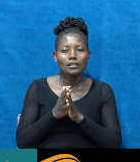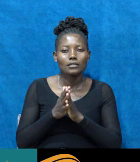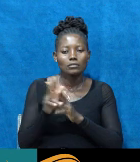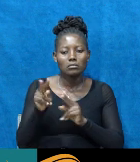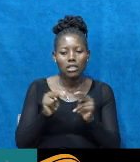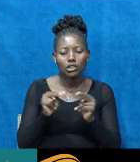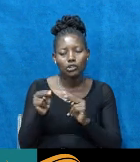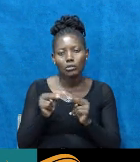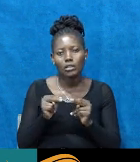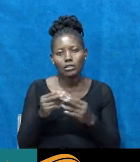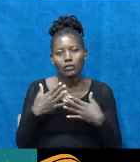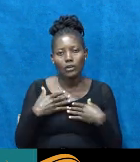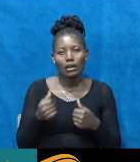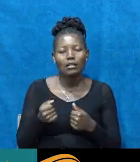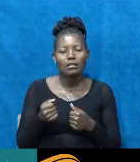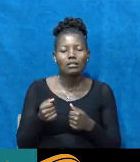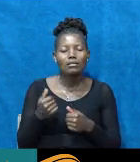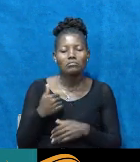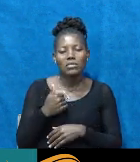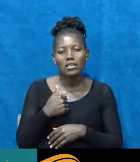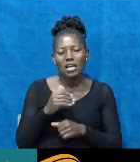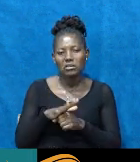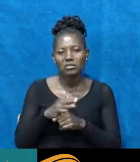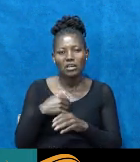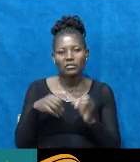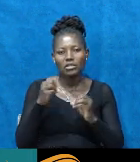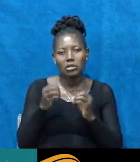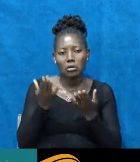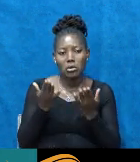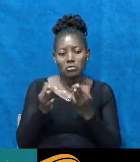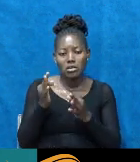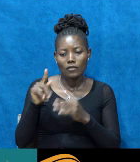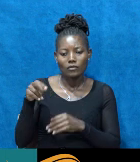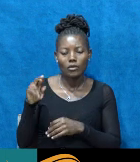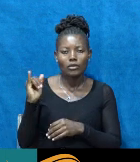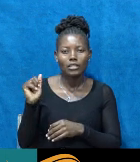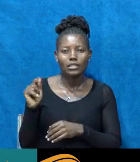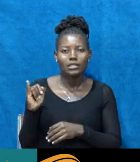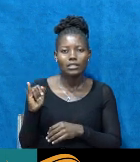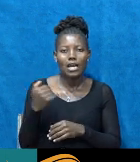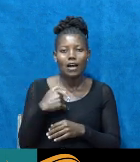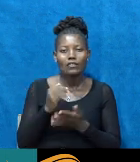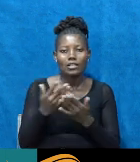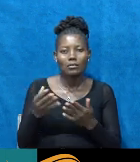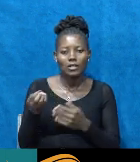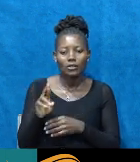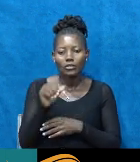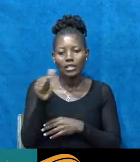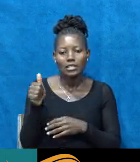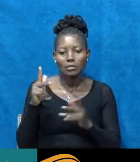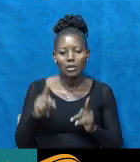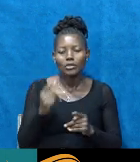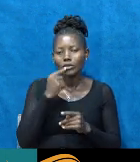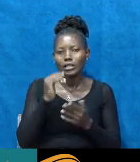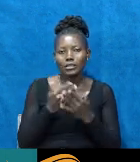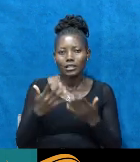Without further ado, just have to take this opportunity to thank Purity for making time to present to us and share our knowledge, which